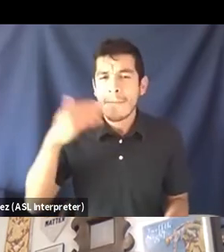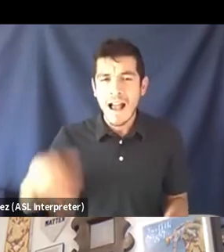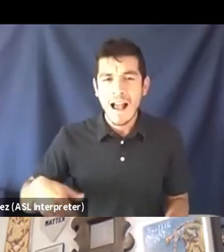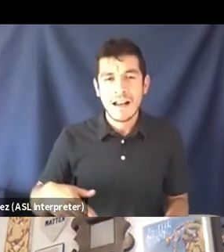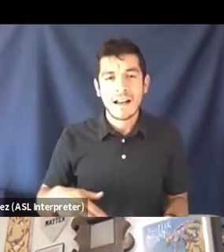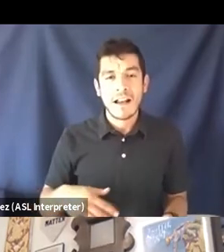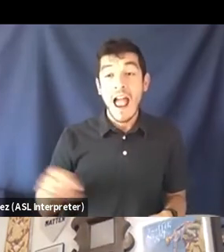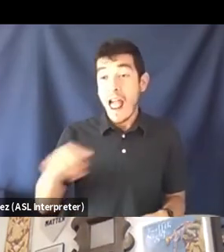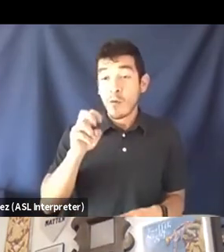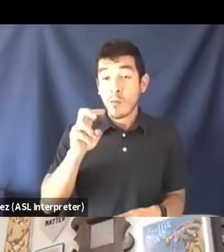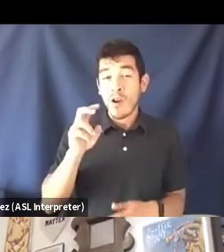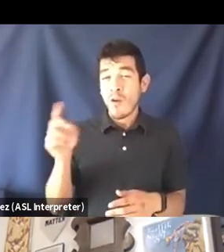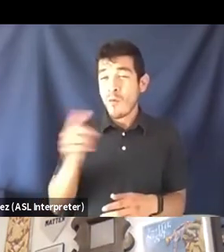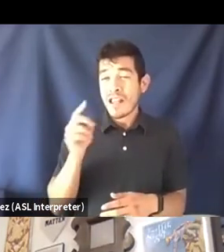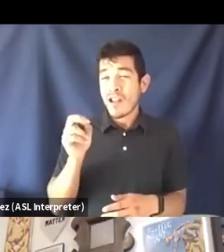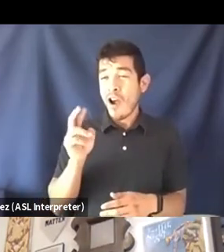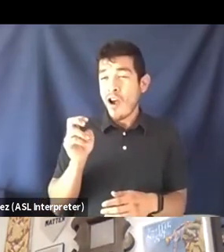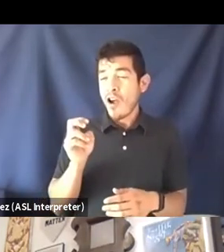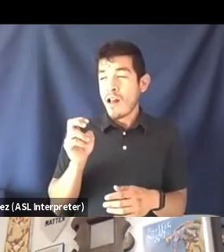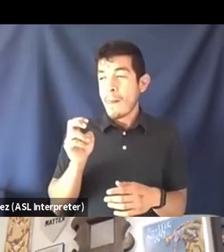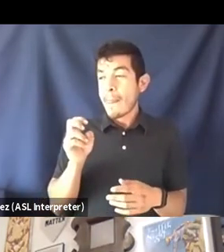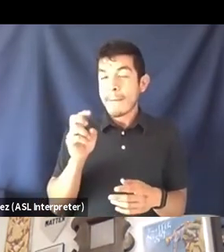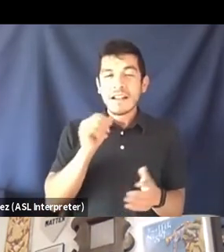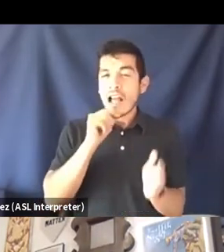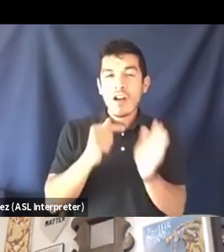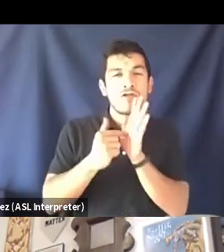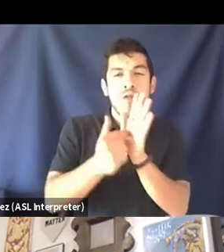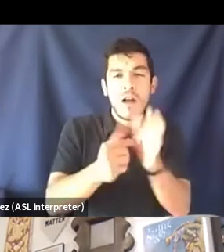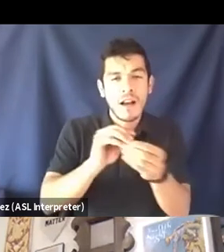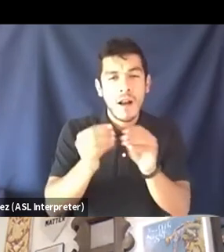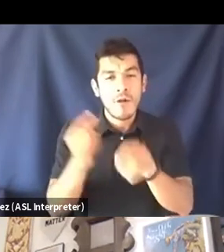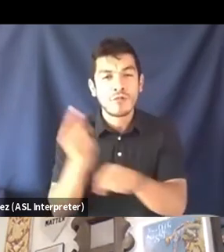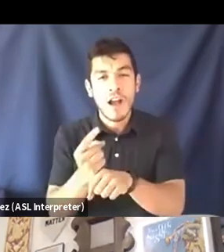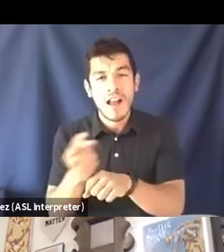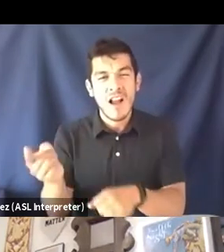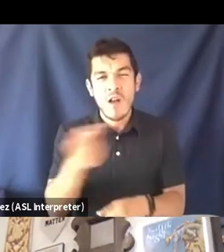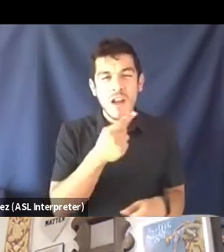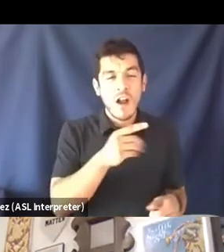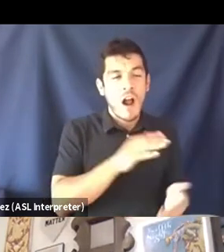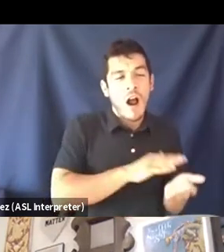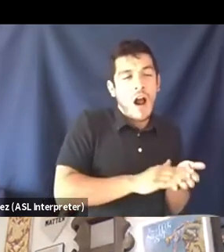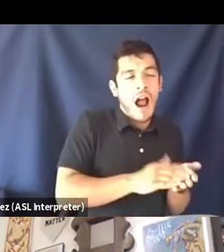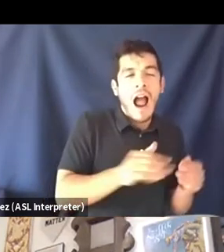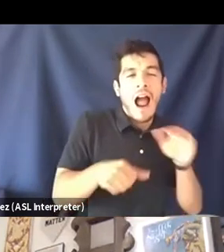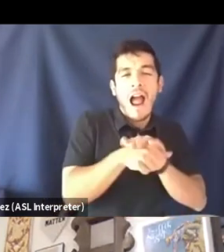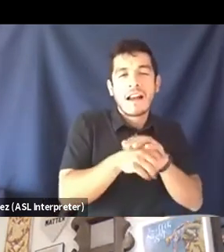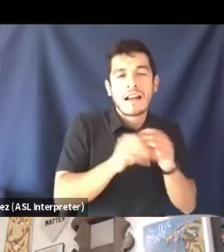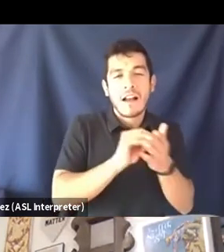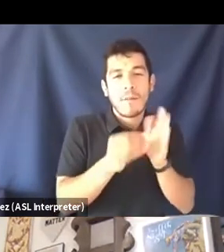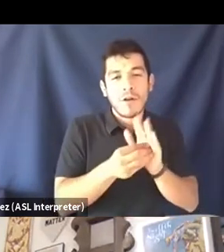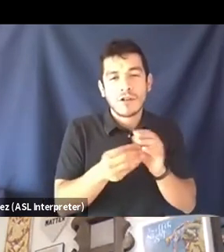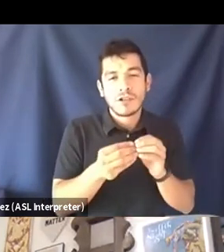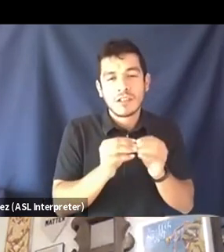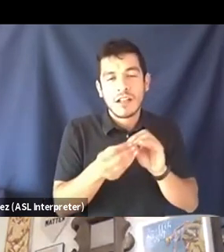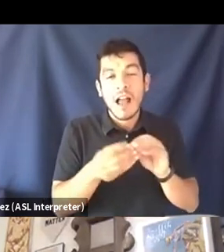and not counting those exposures within our county data. So it's, you know, we are still